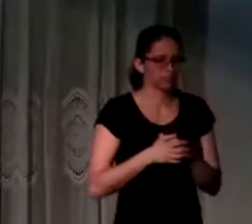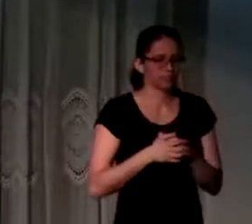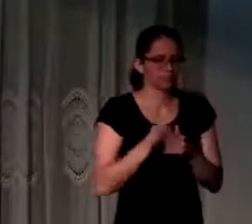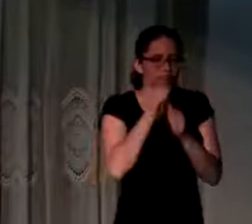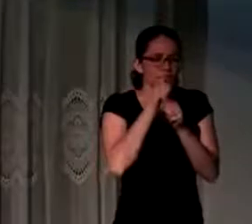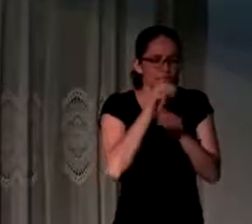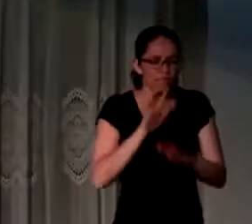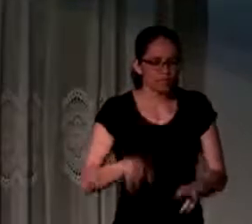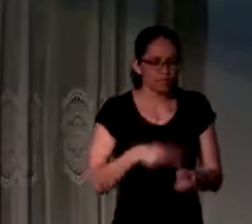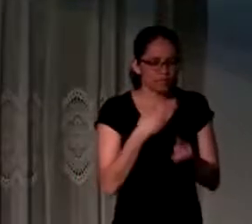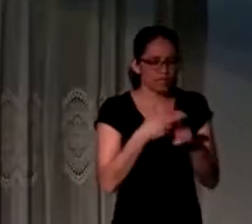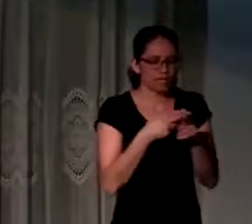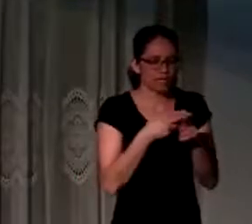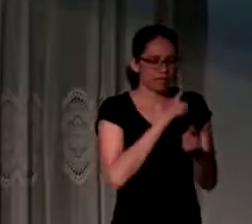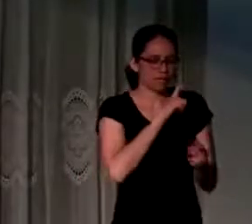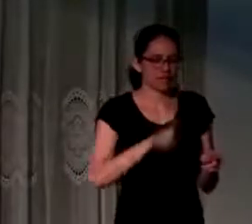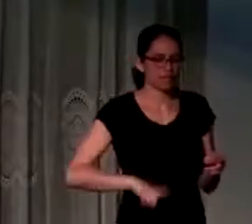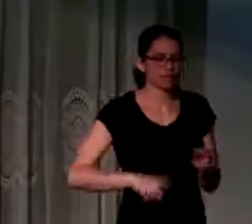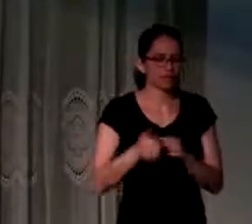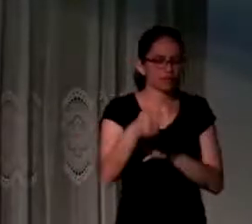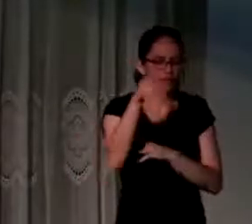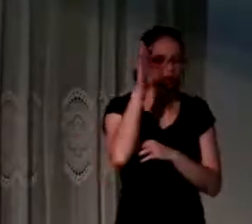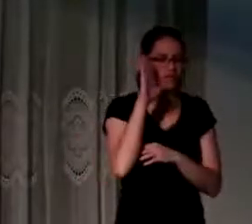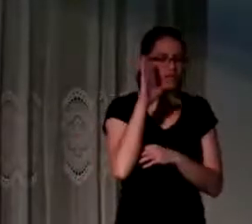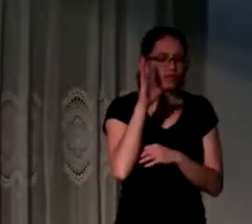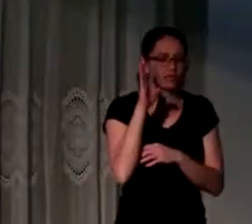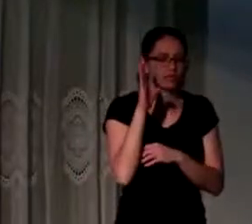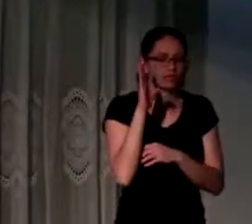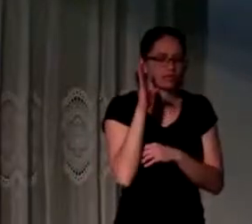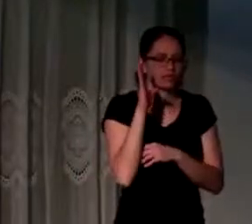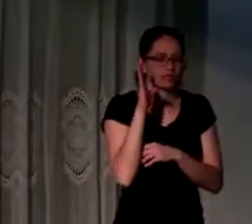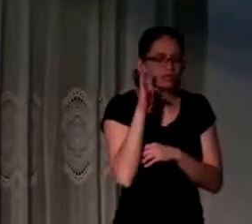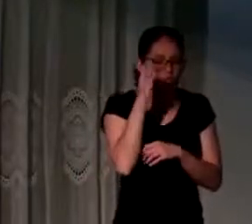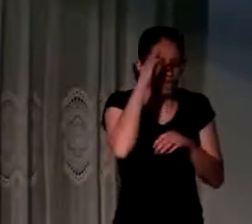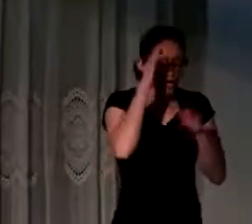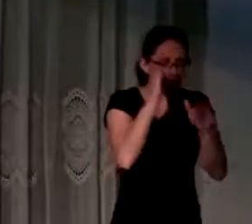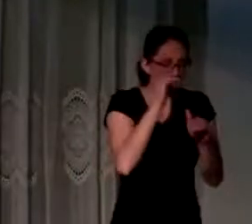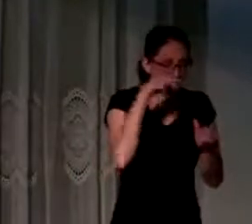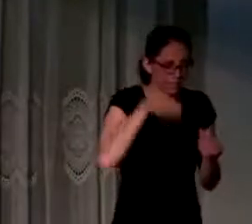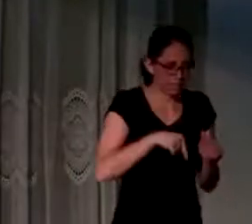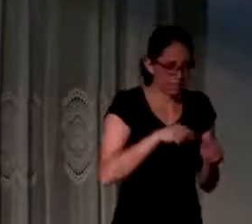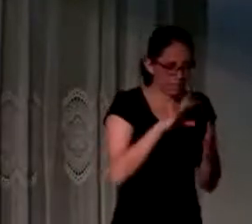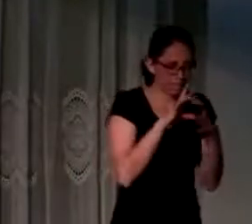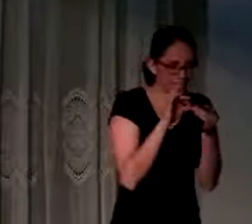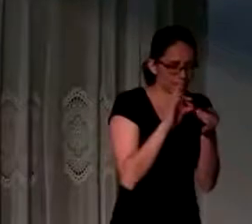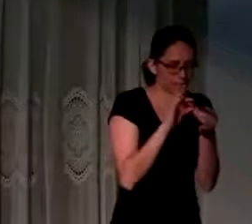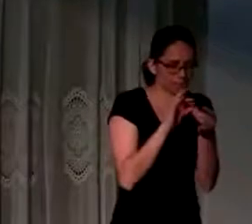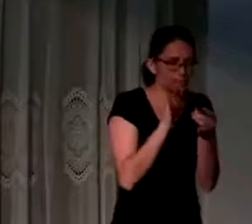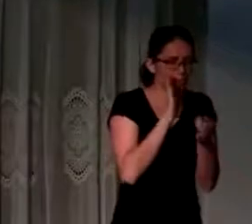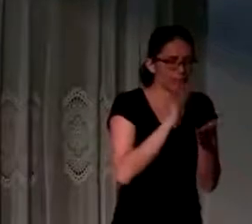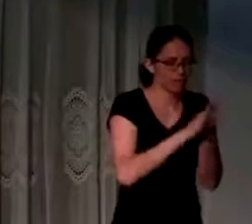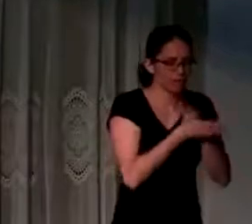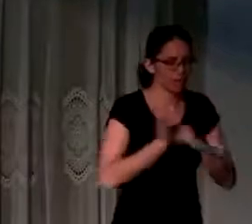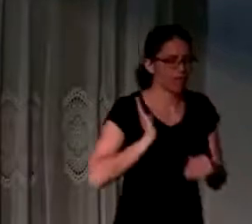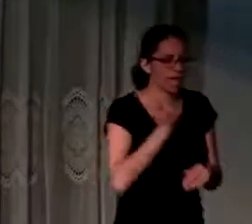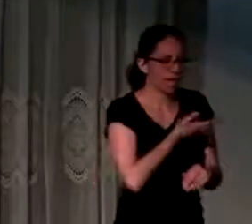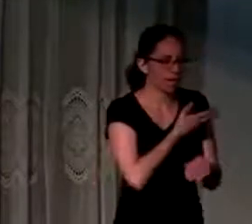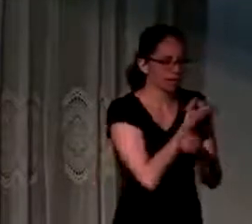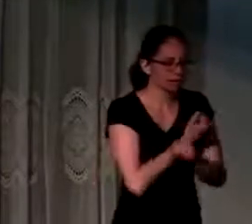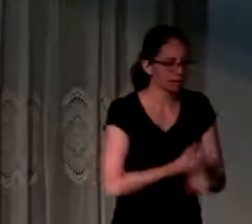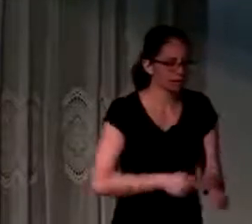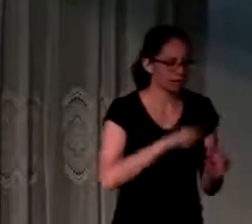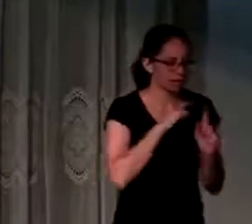Blessed be the name of the Lord God. May this message be our salvation. And if there be